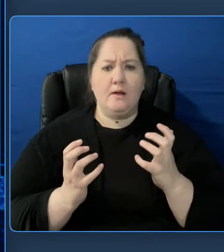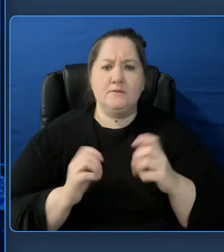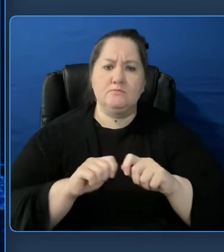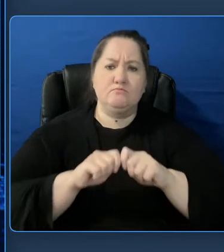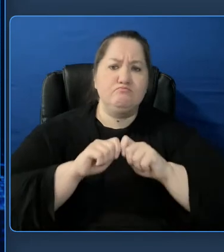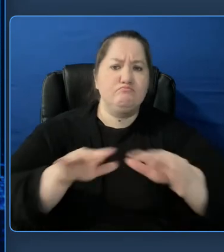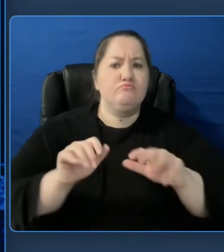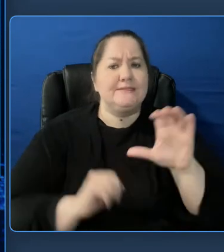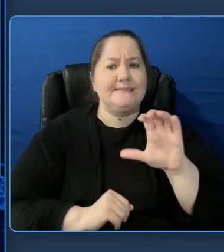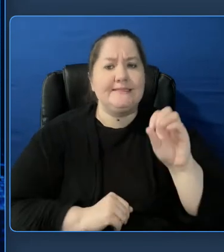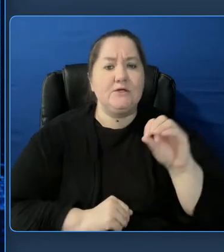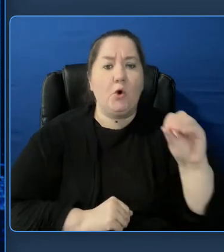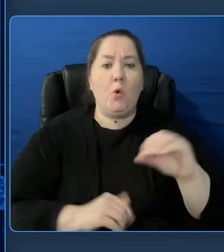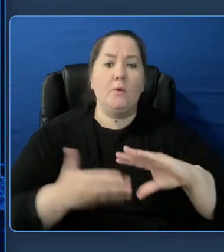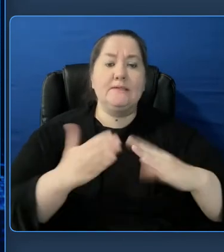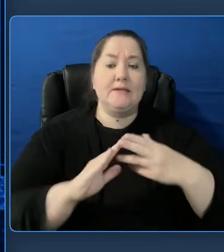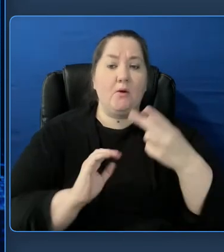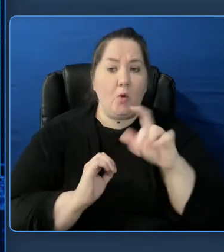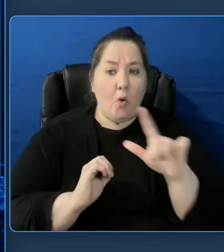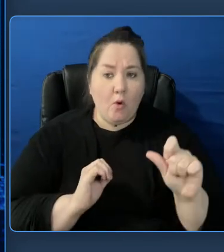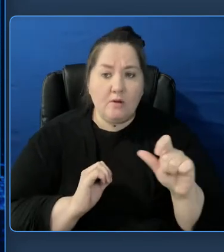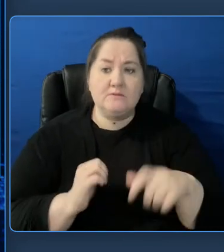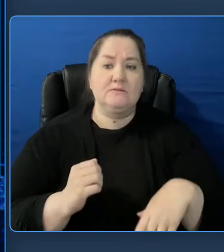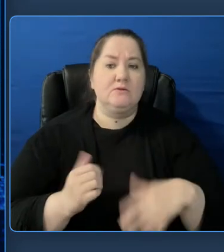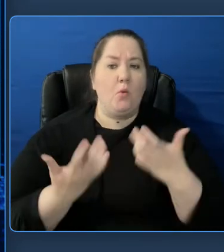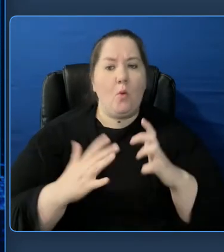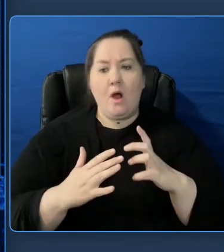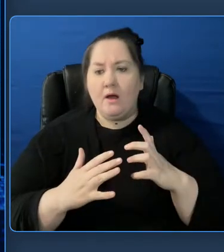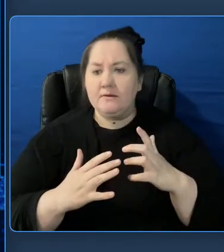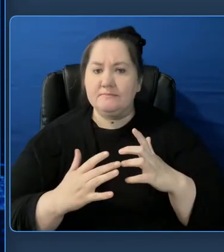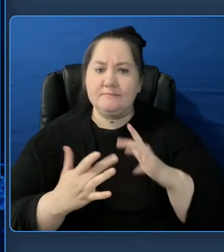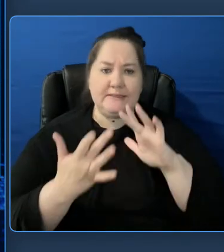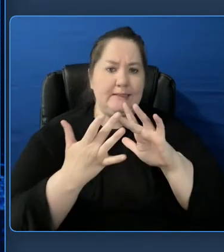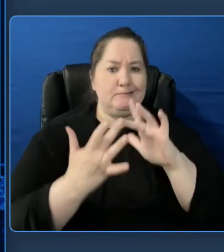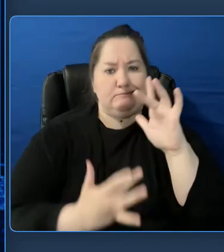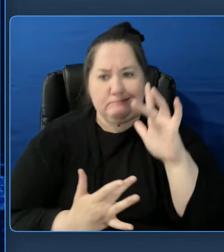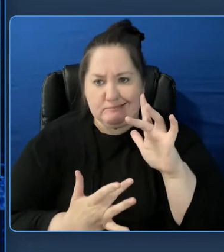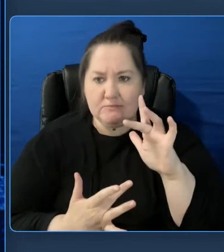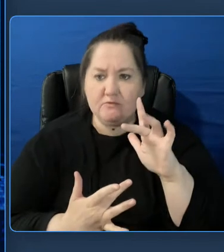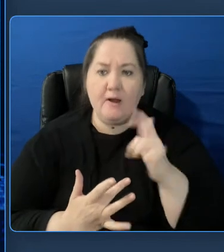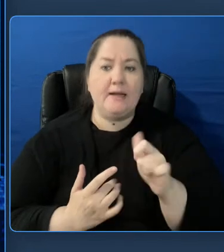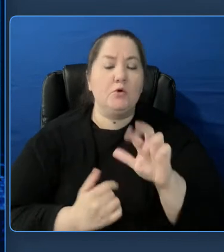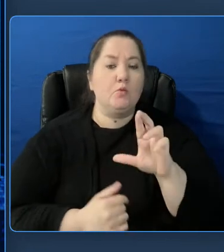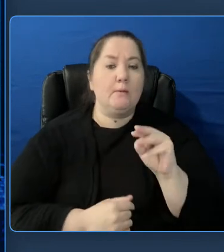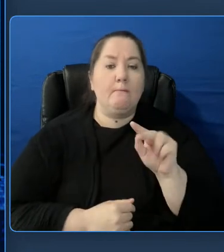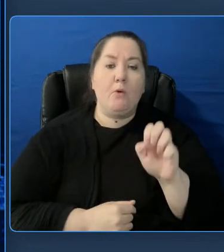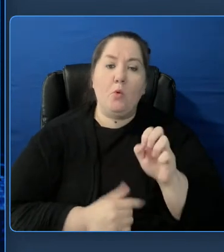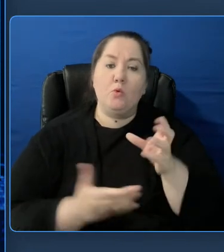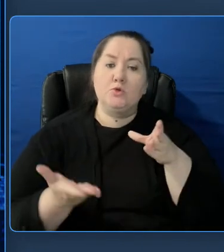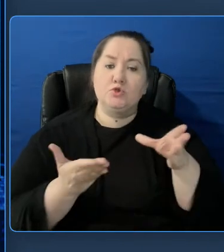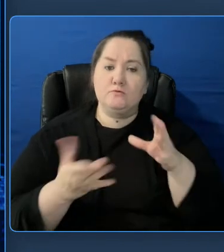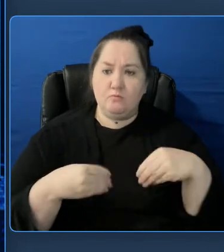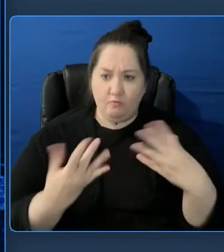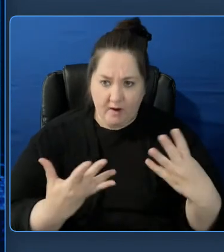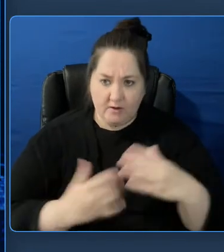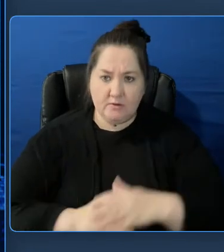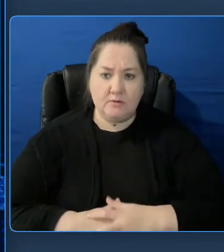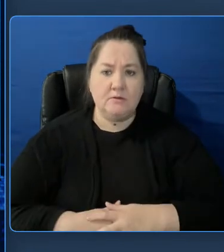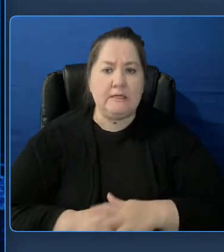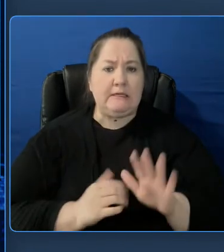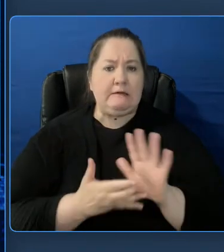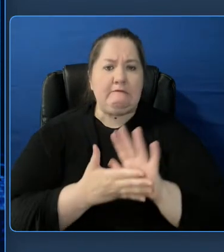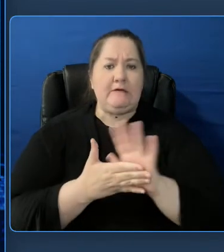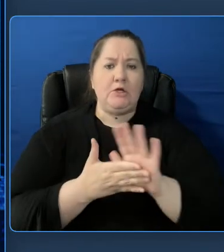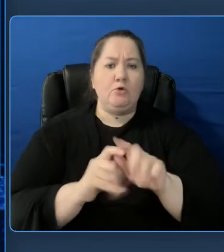that broadcast their CEO town halls, and they don't want to risk any sort of a connection to a remote service provider. What